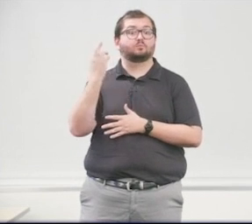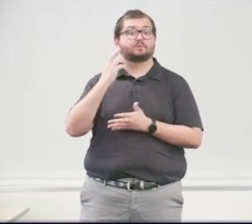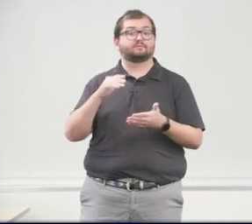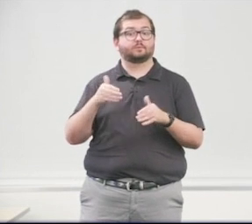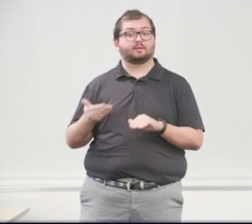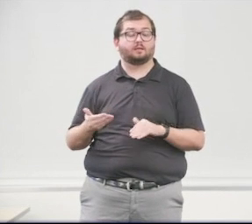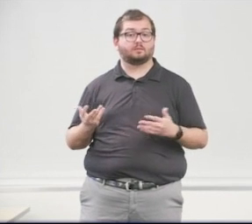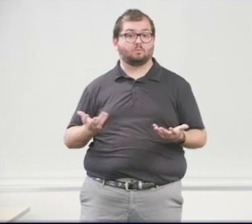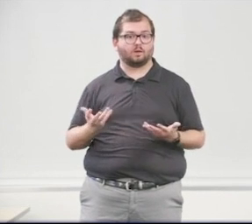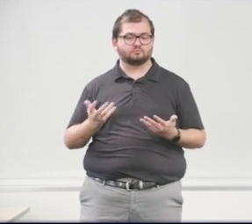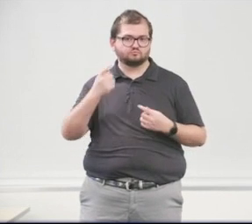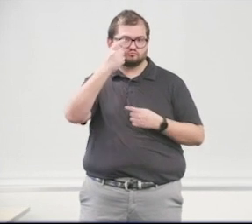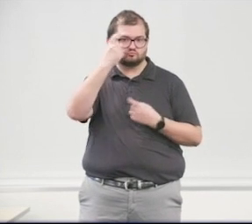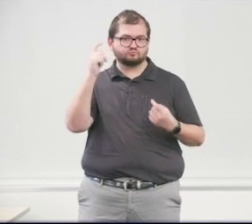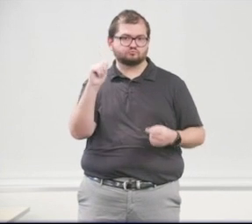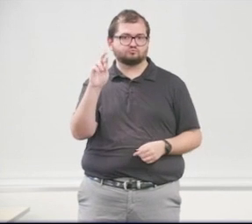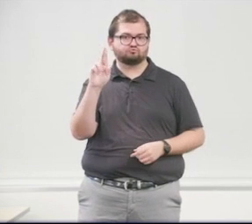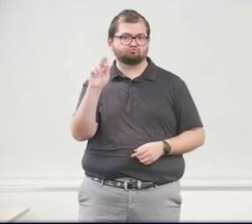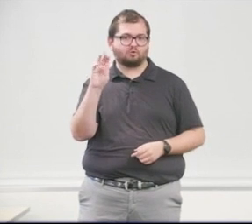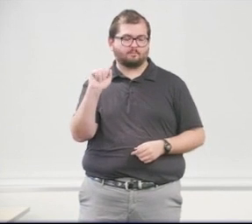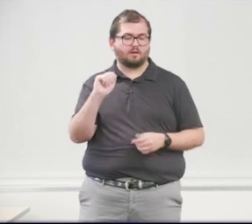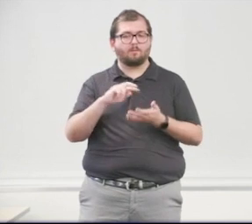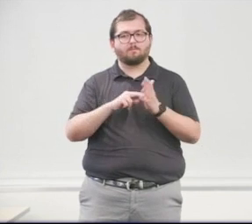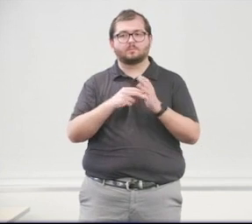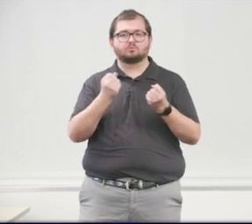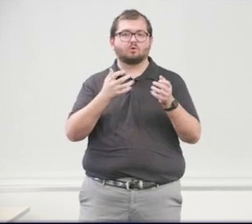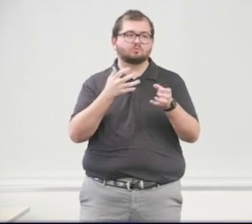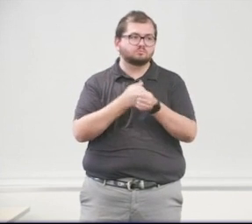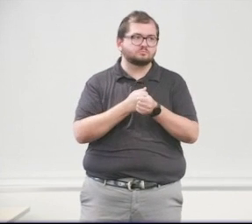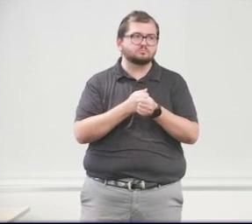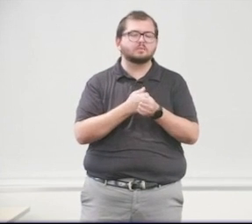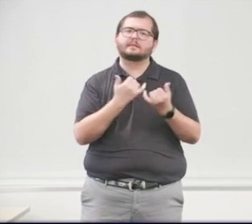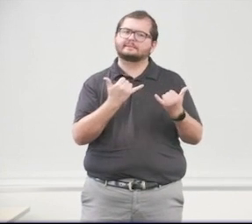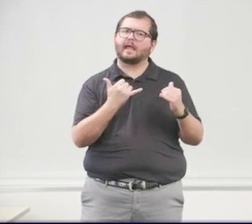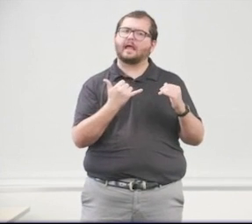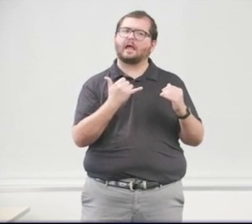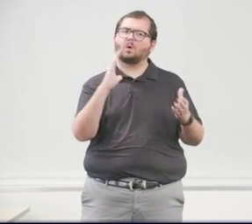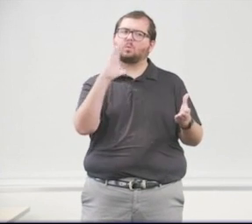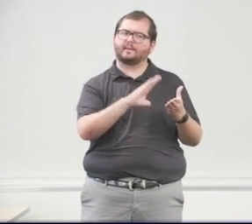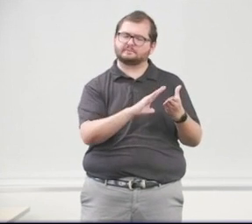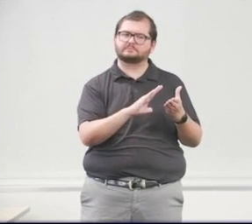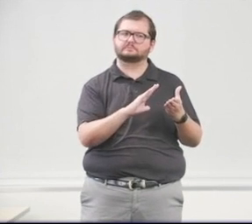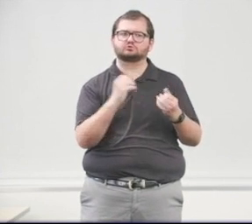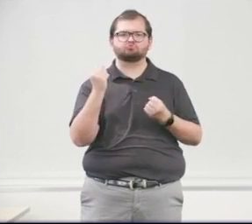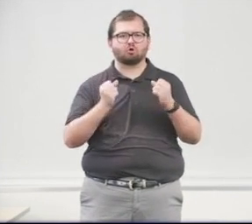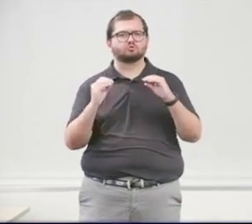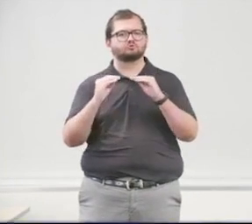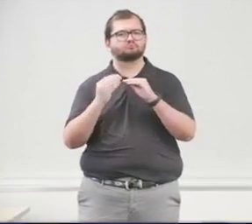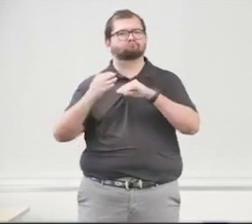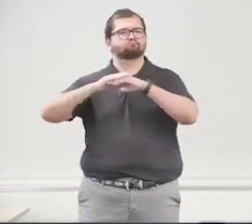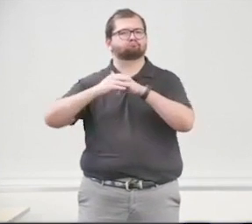States is trauma. Motor vehicle accidents, although they have gotten a lot safer with the vehicles and safety that we